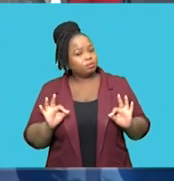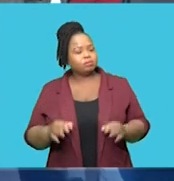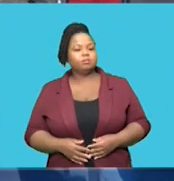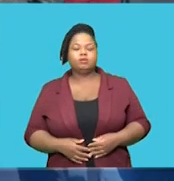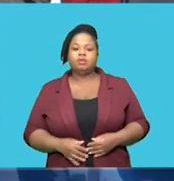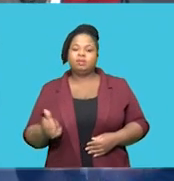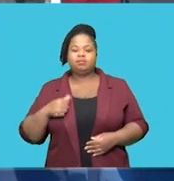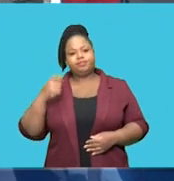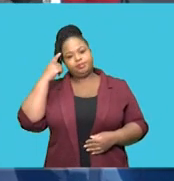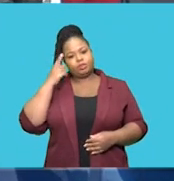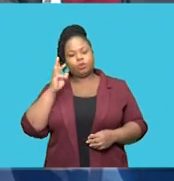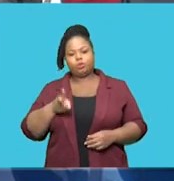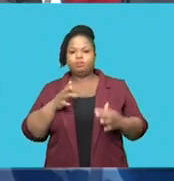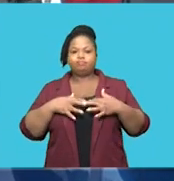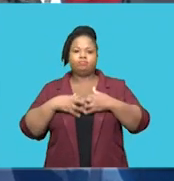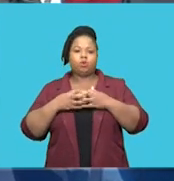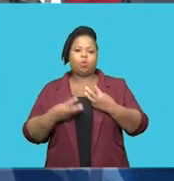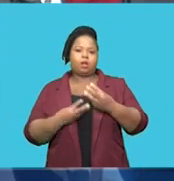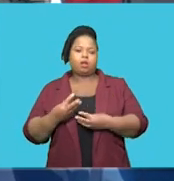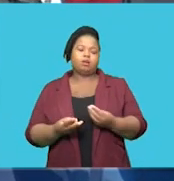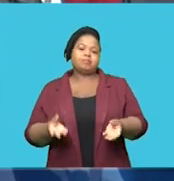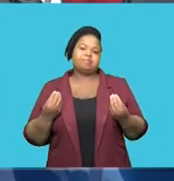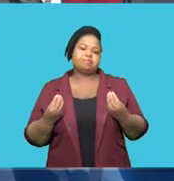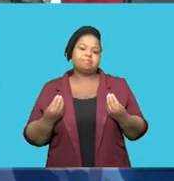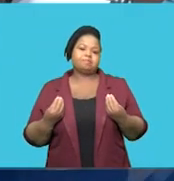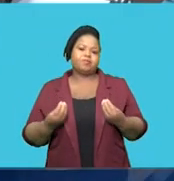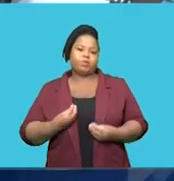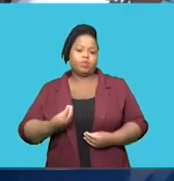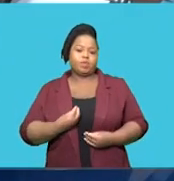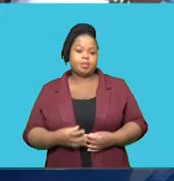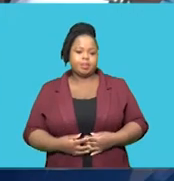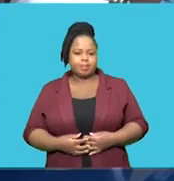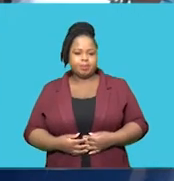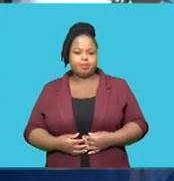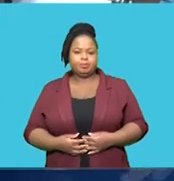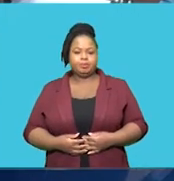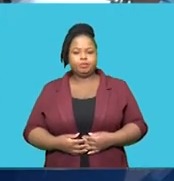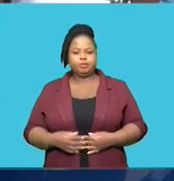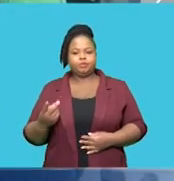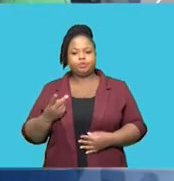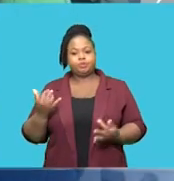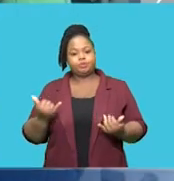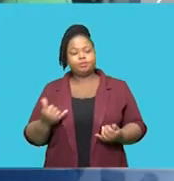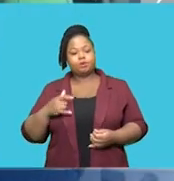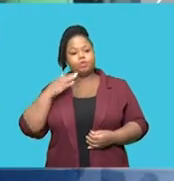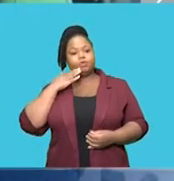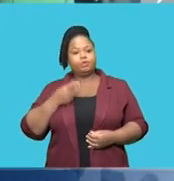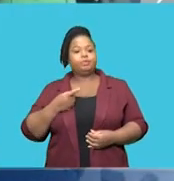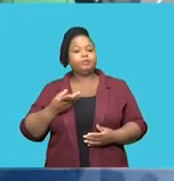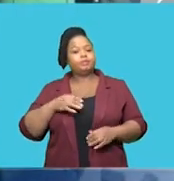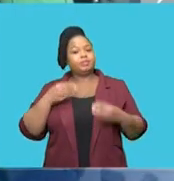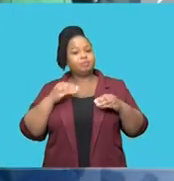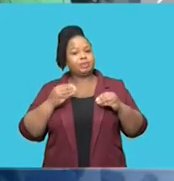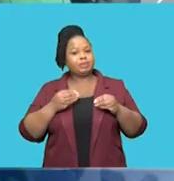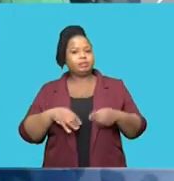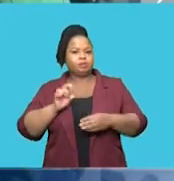if we get it right, I think we're going to create a lot of economic opportunities for young people. Kusenjalo enhlangano ebhekelele ukuqeqeshwa kwentsha ngeze